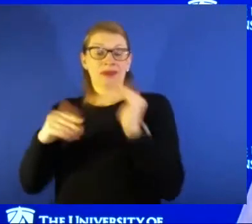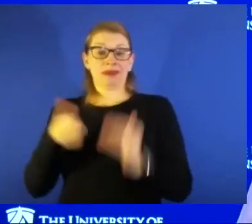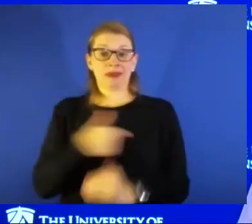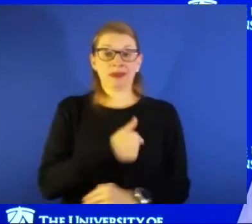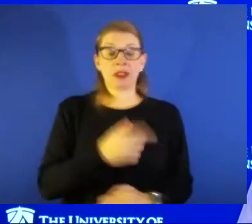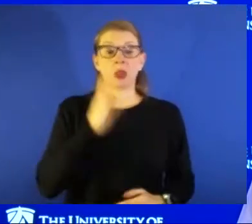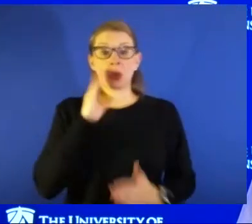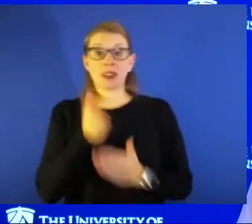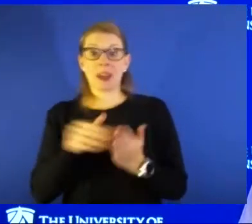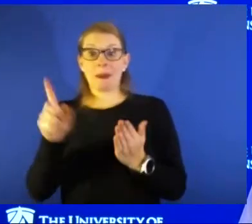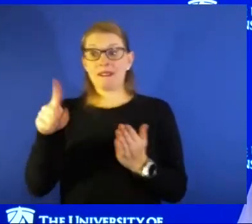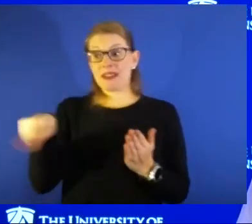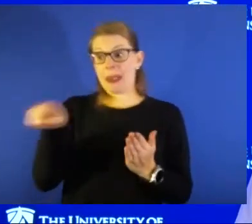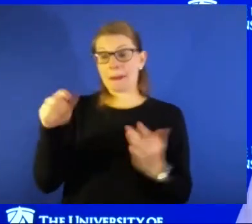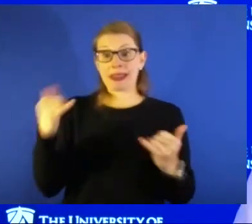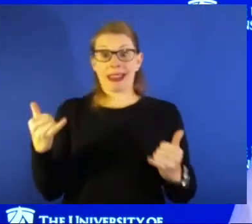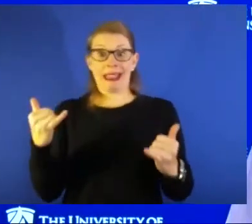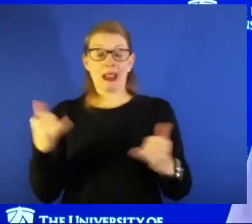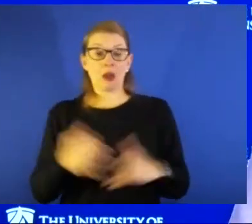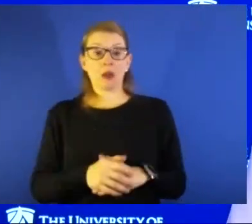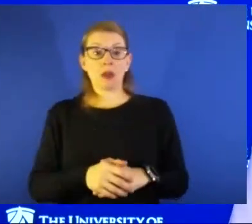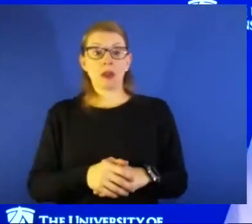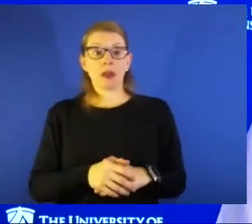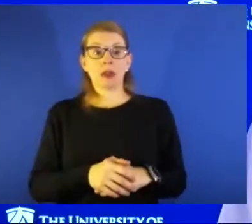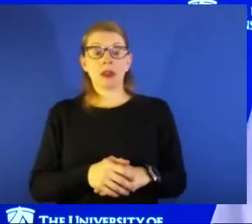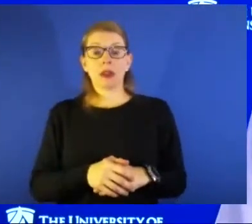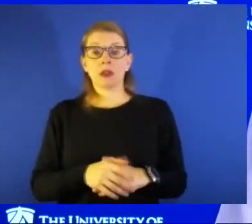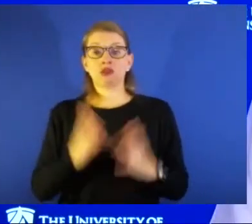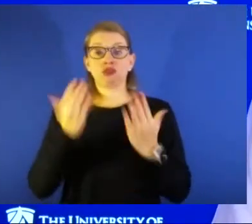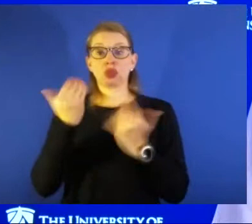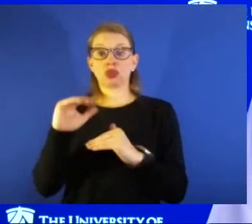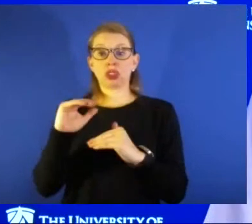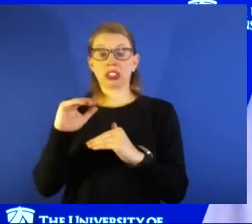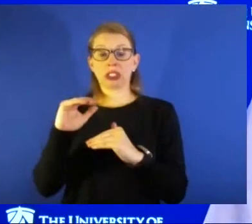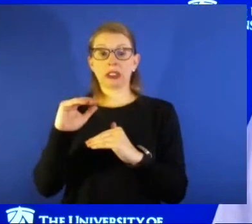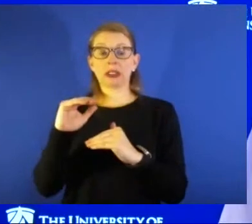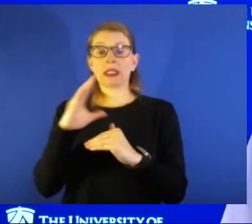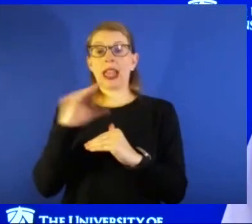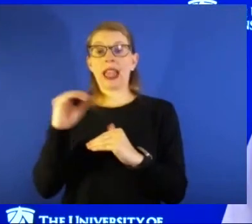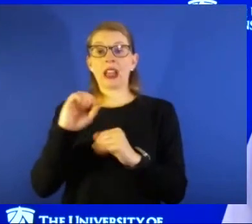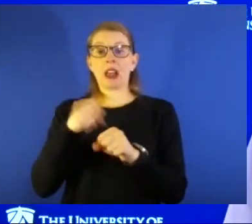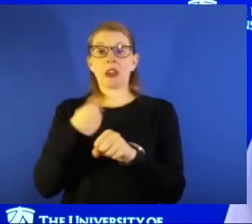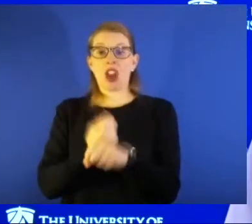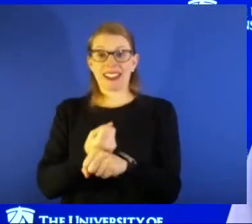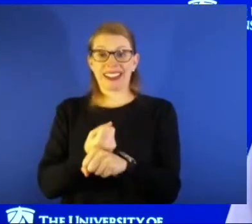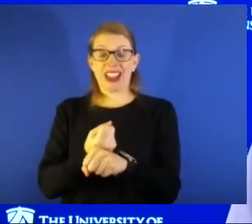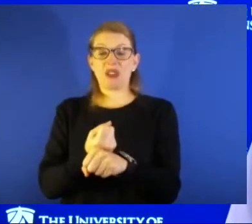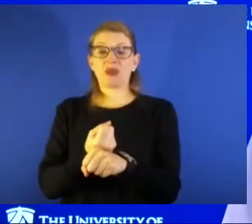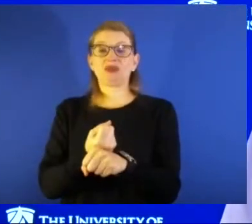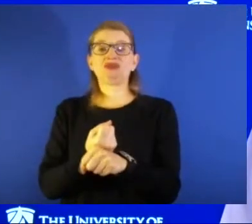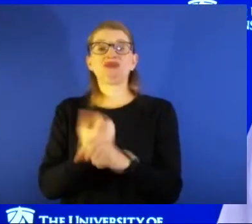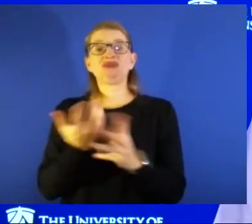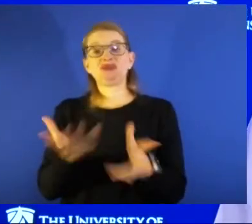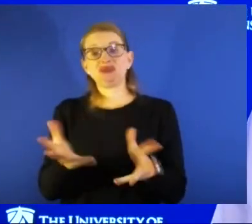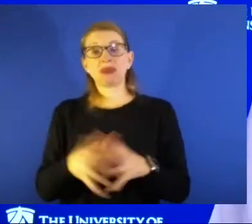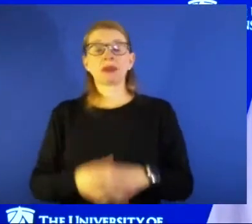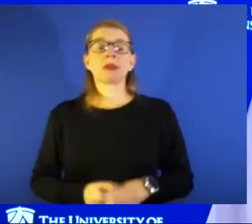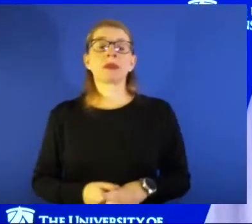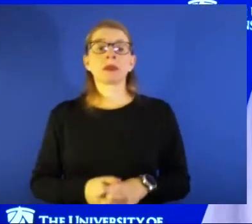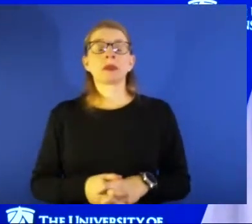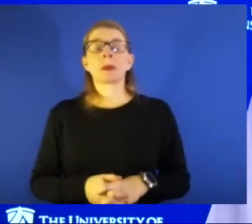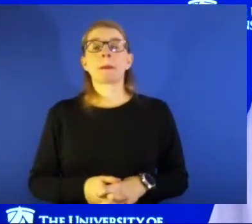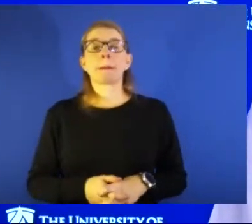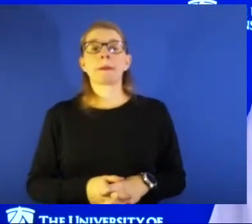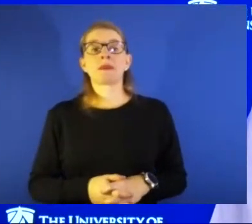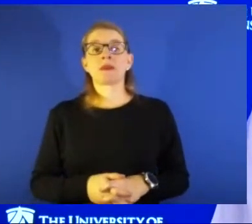now are getting some of their restrictions and their lockdowns. So I think, though, just as in the United